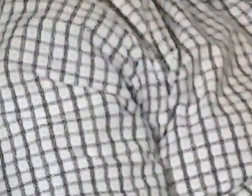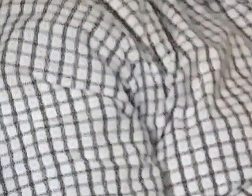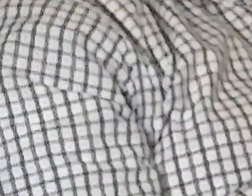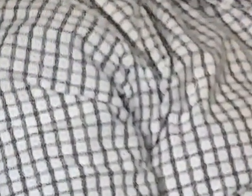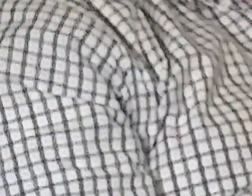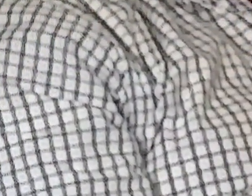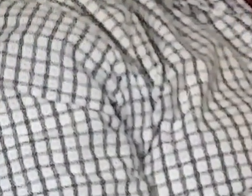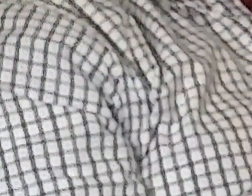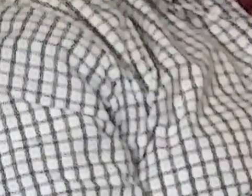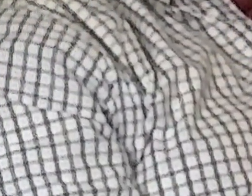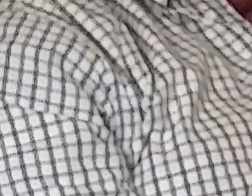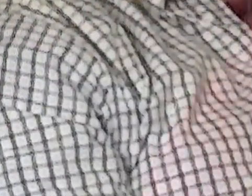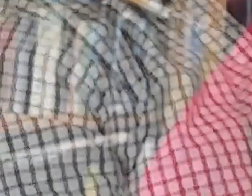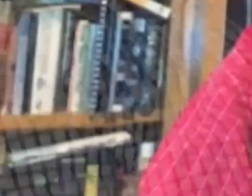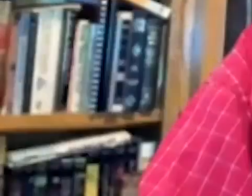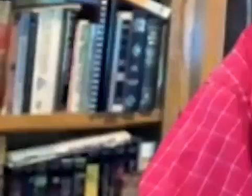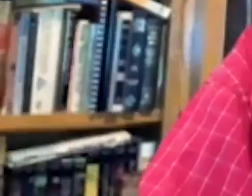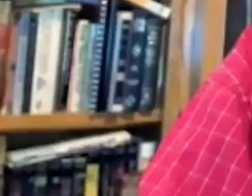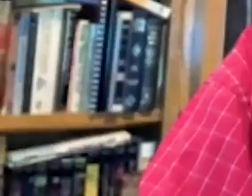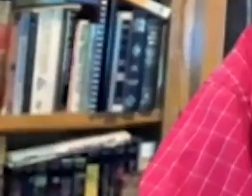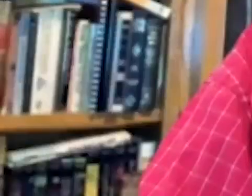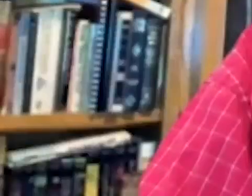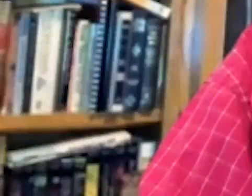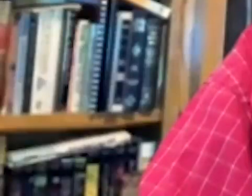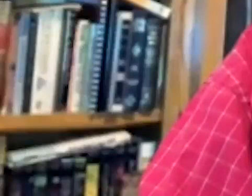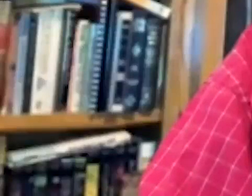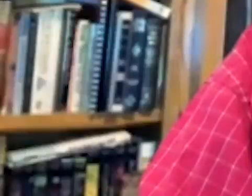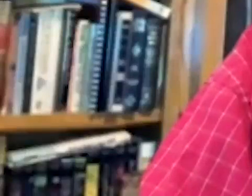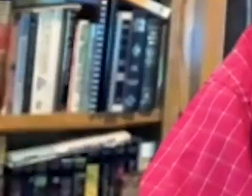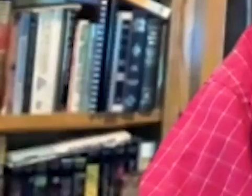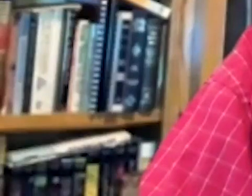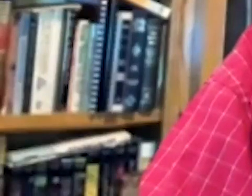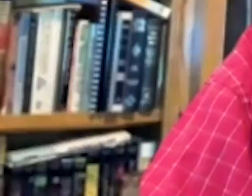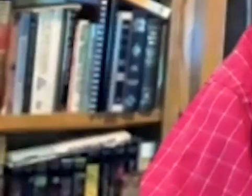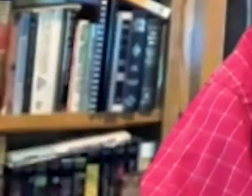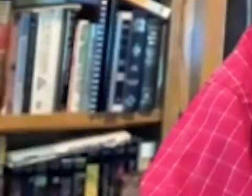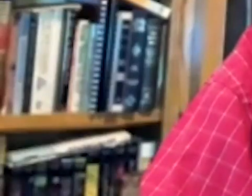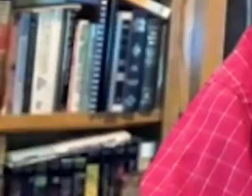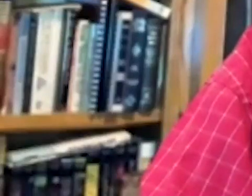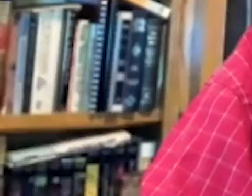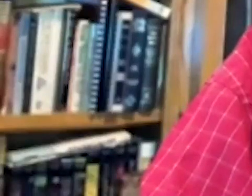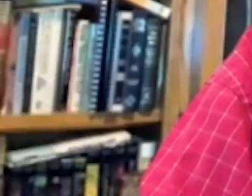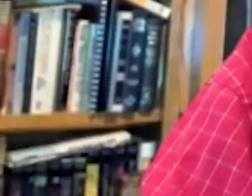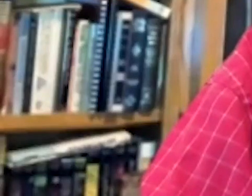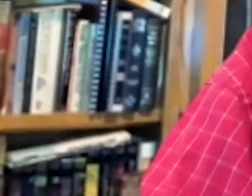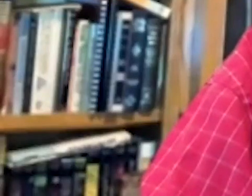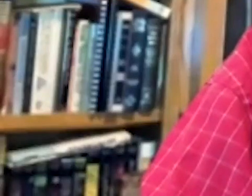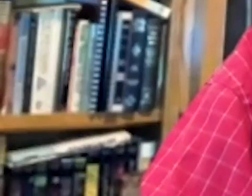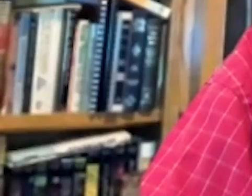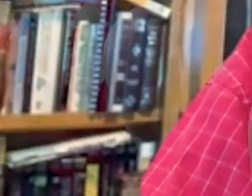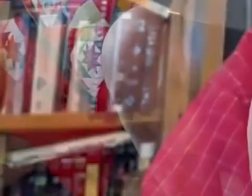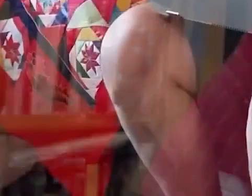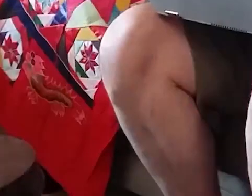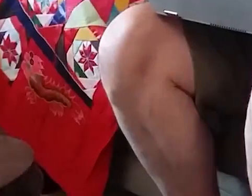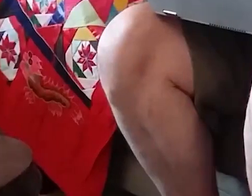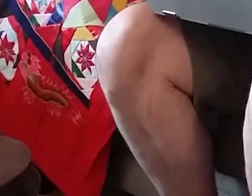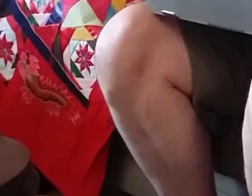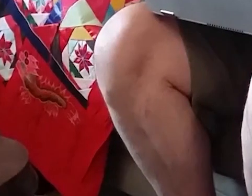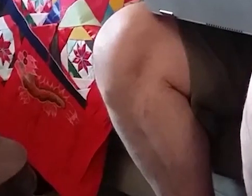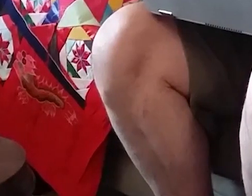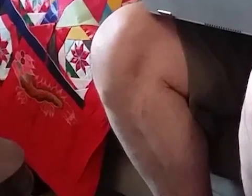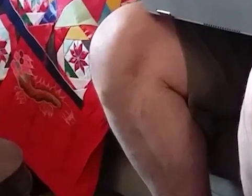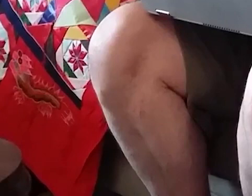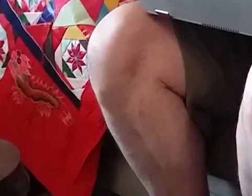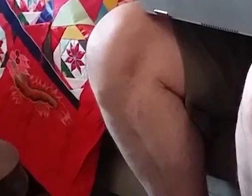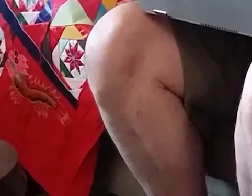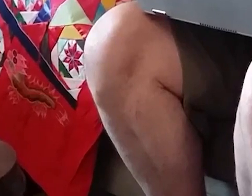Chris's big brother, Barney. I told Janet, we're just going to claim that he's going to be okay. Chris had told